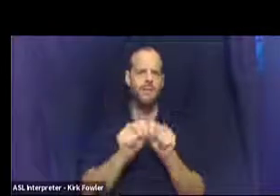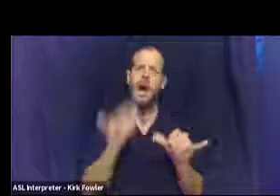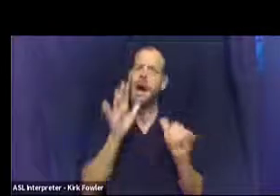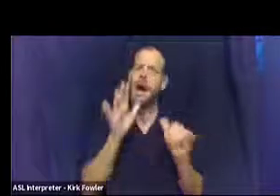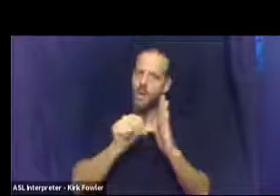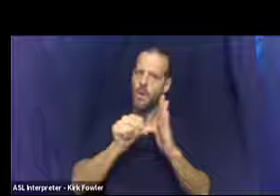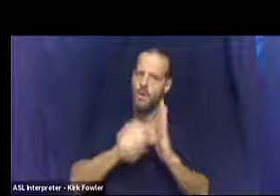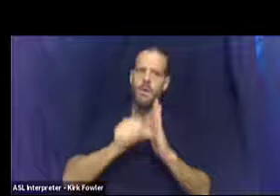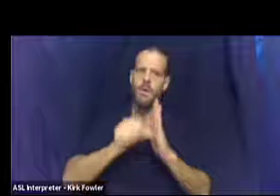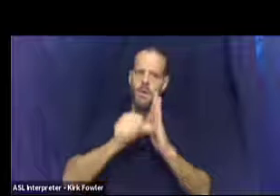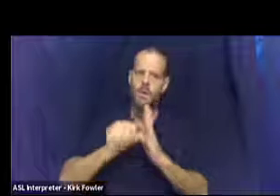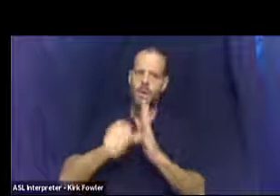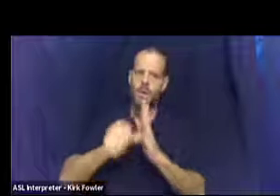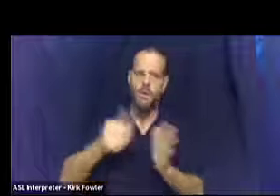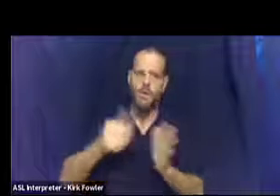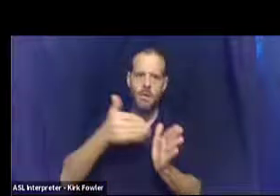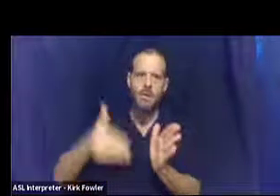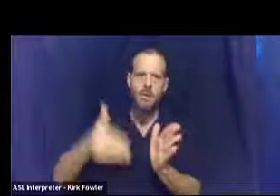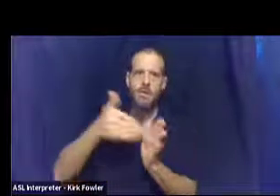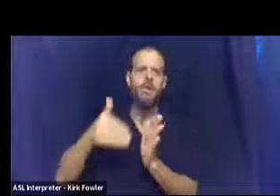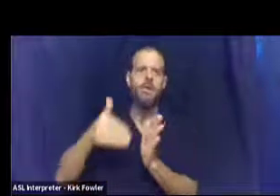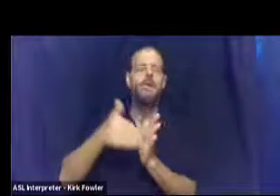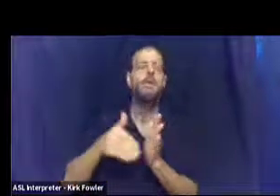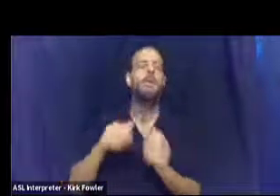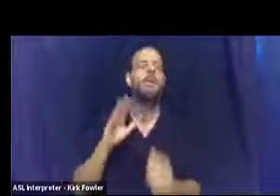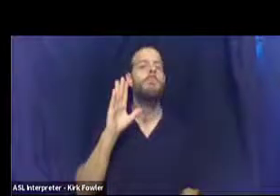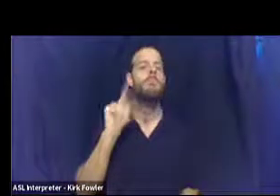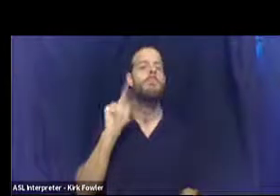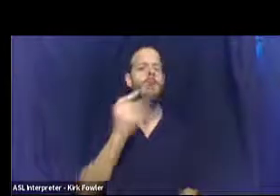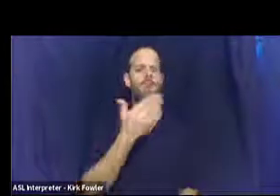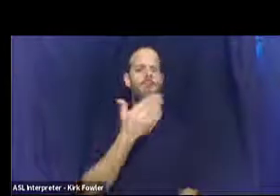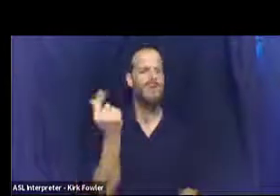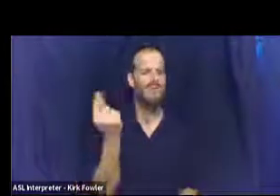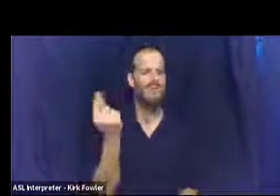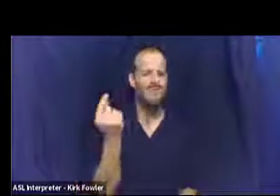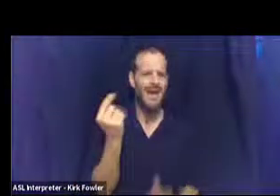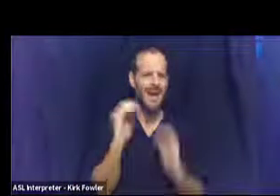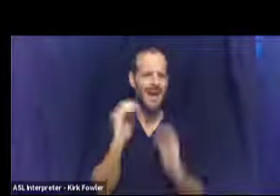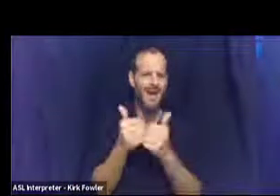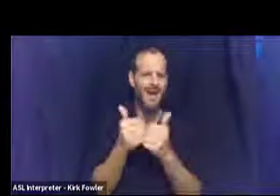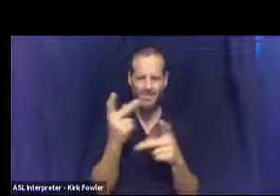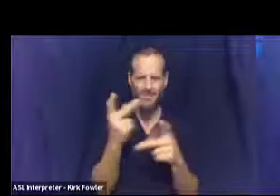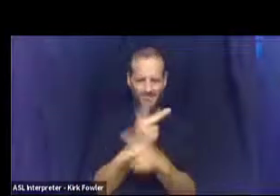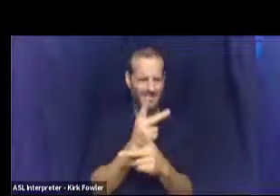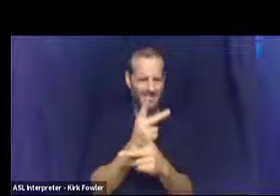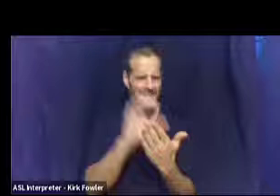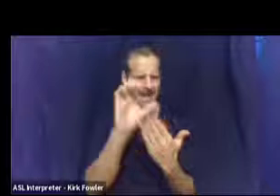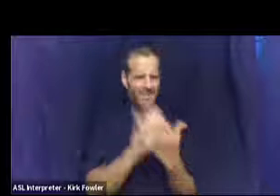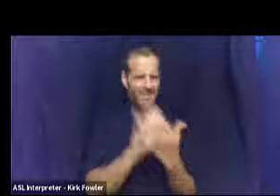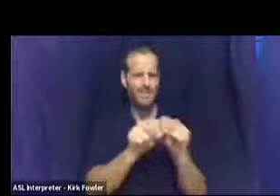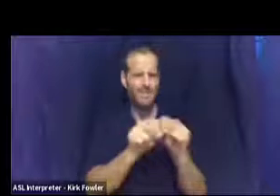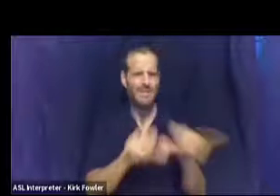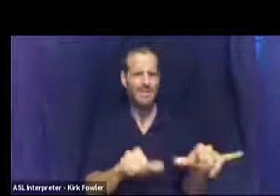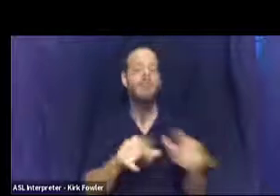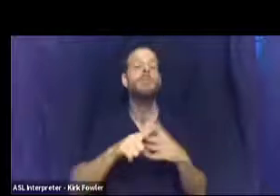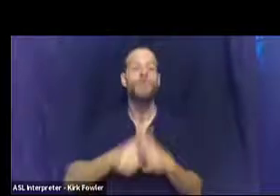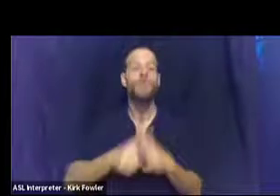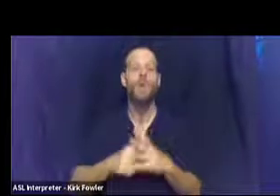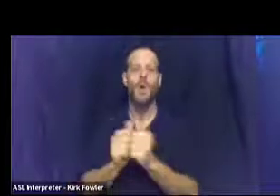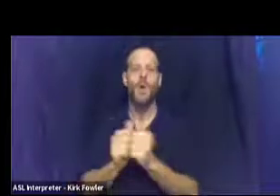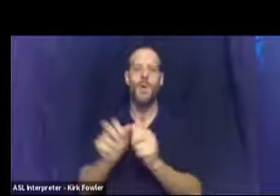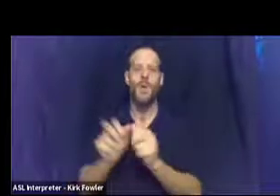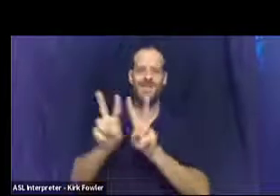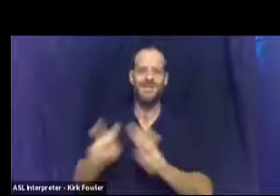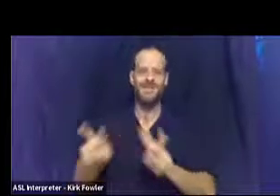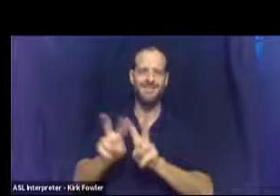but the best way to find out what you're putting into a calendar system is assessment. Assessment, assessment, assessment,